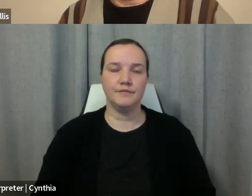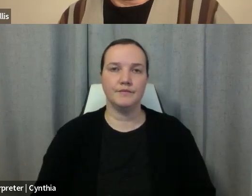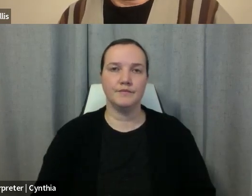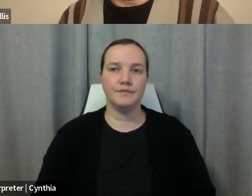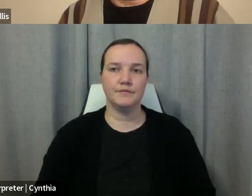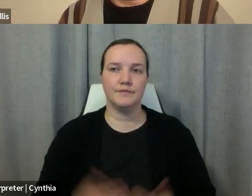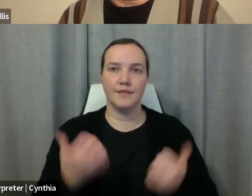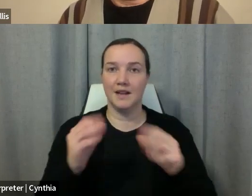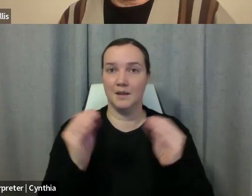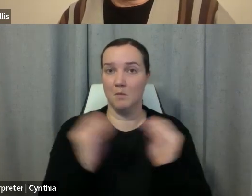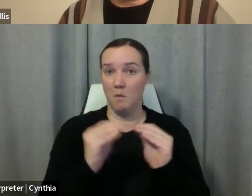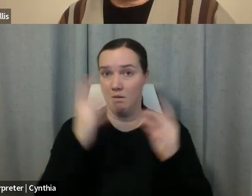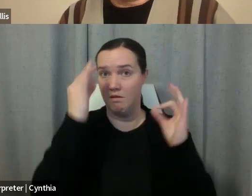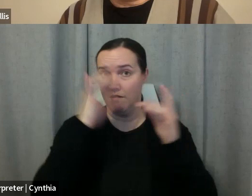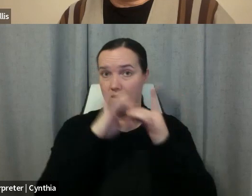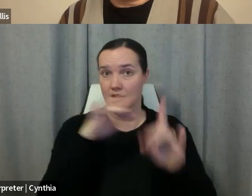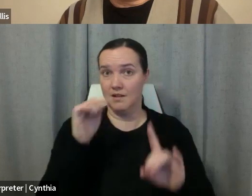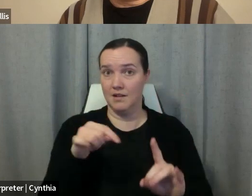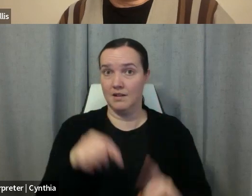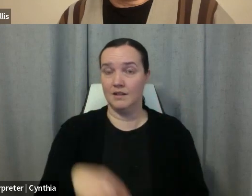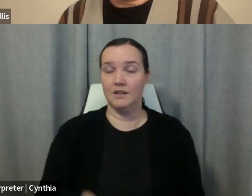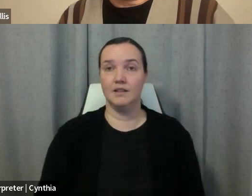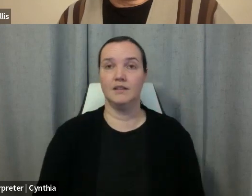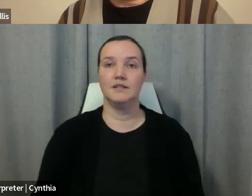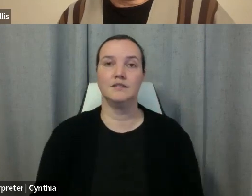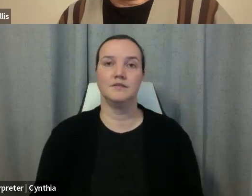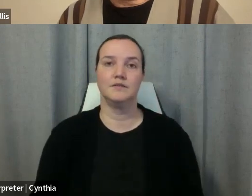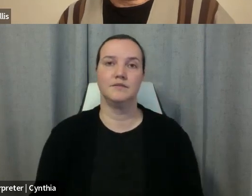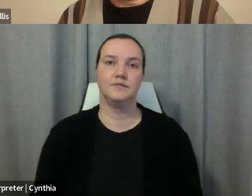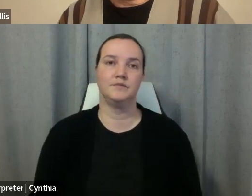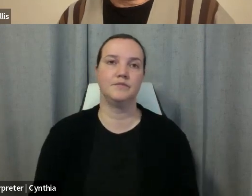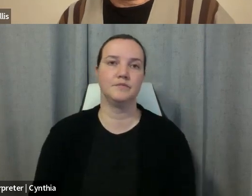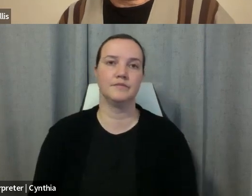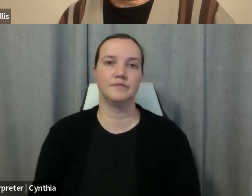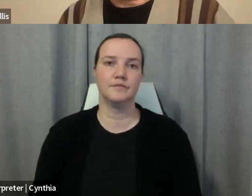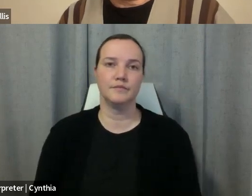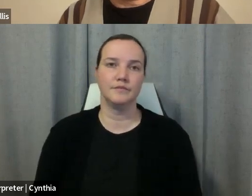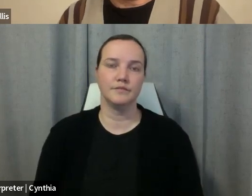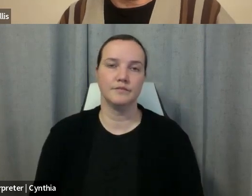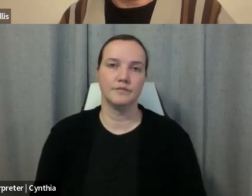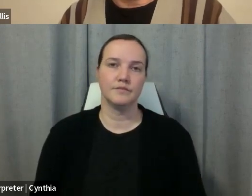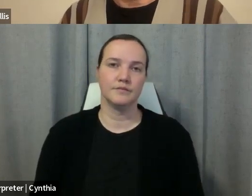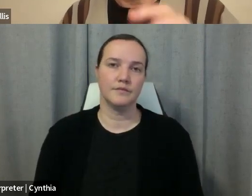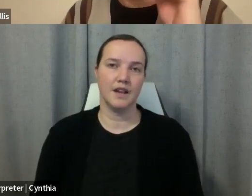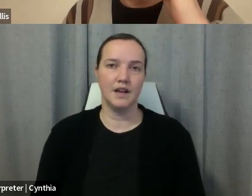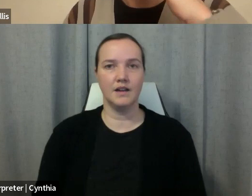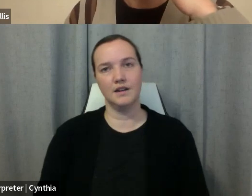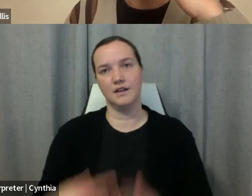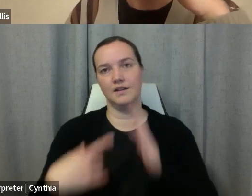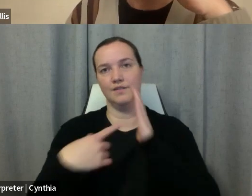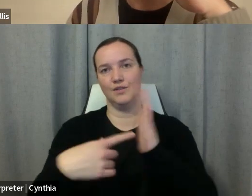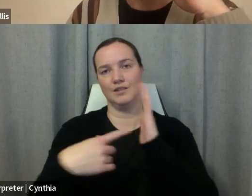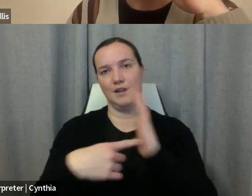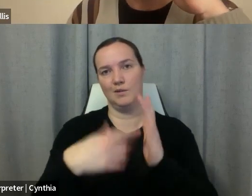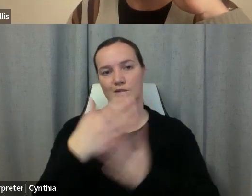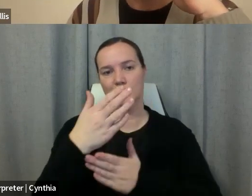Any other thoughts on this? I mean, there was some, for example, I'd say there's maybe